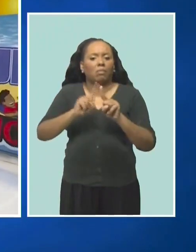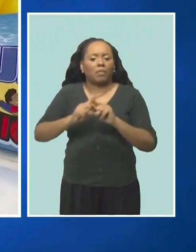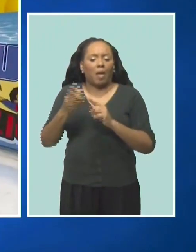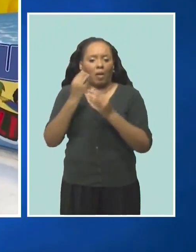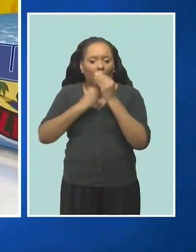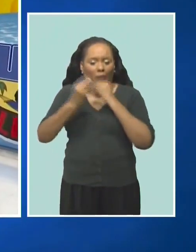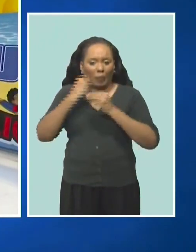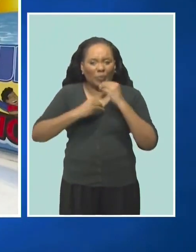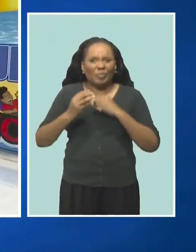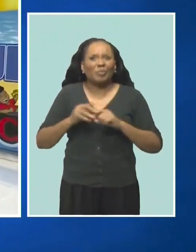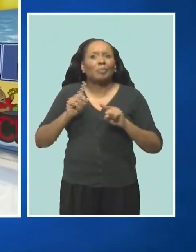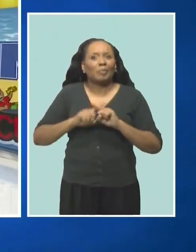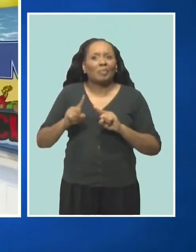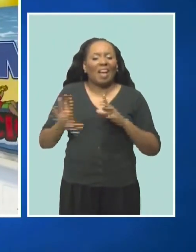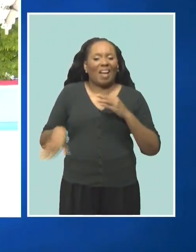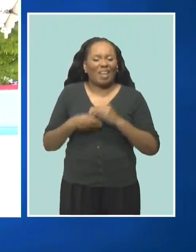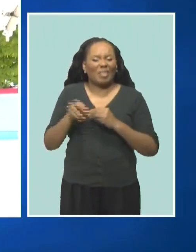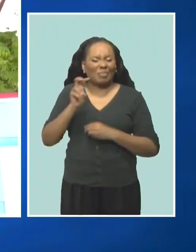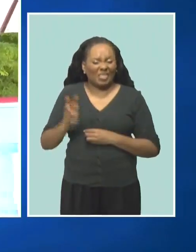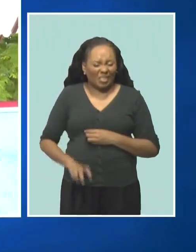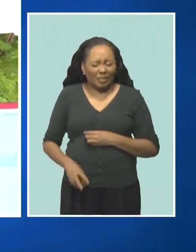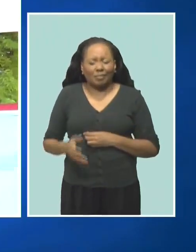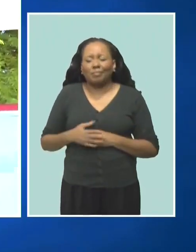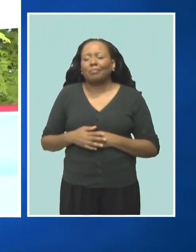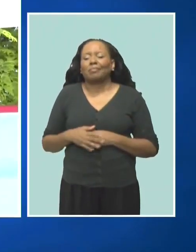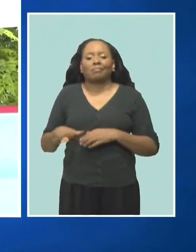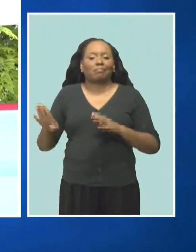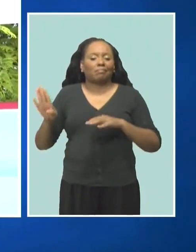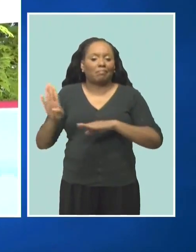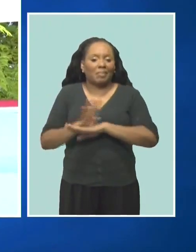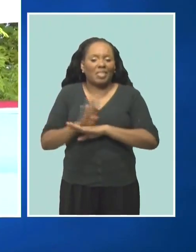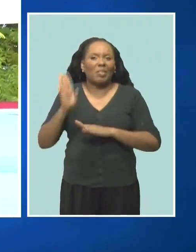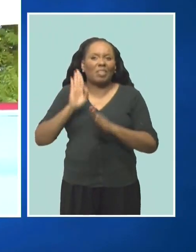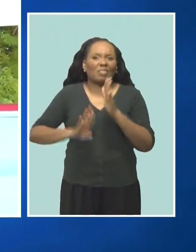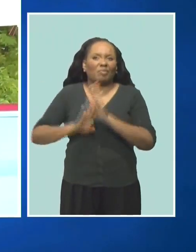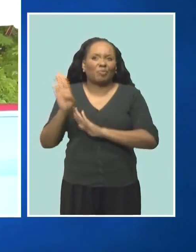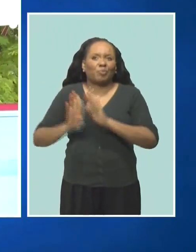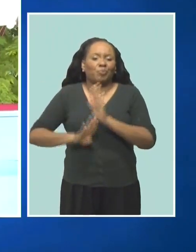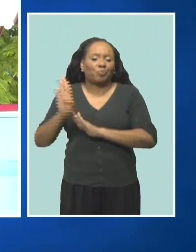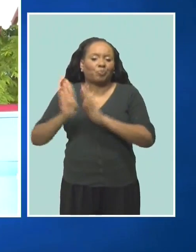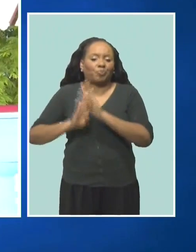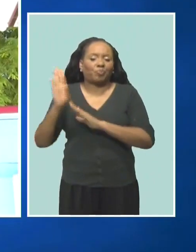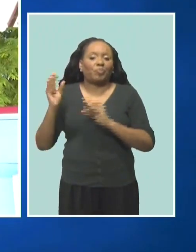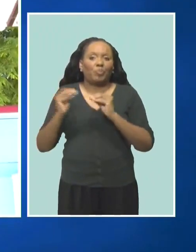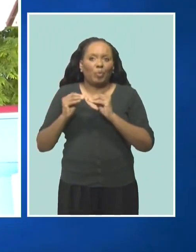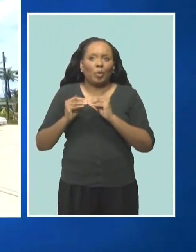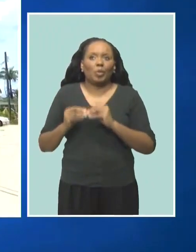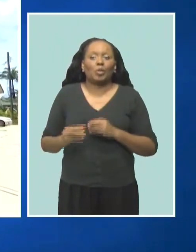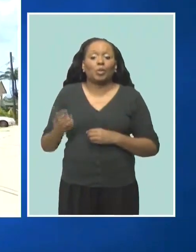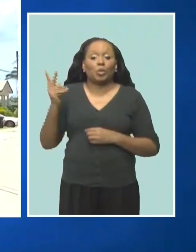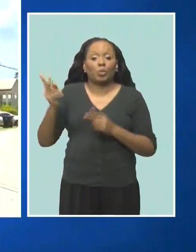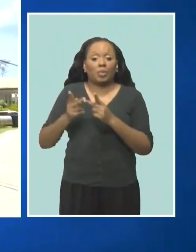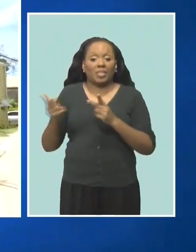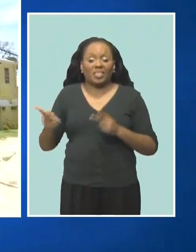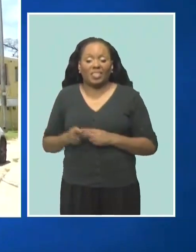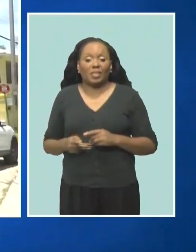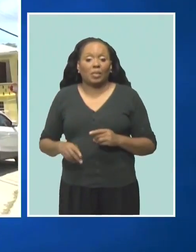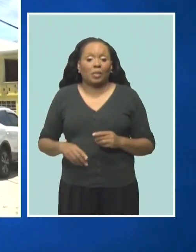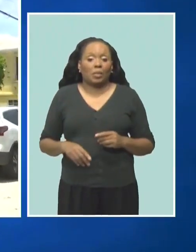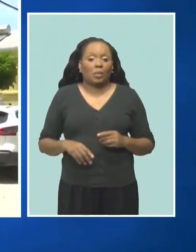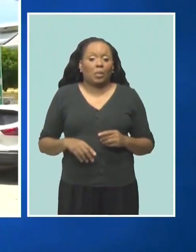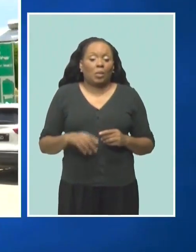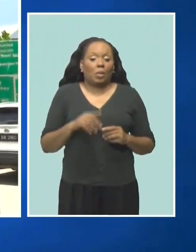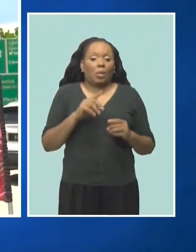says there will be additions to the menu as the business develops. With two locations, one on the south coast and the other